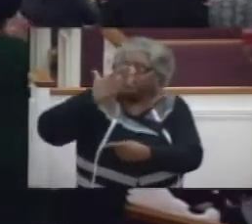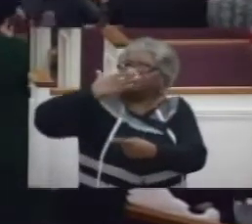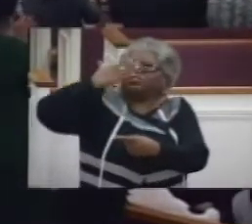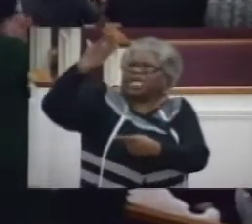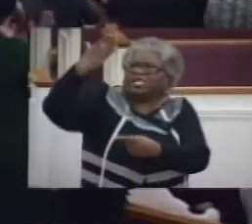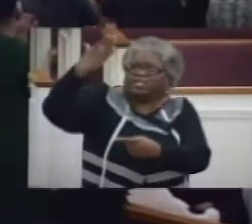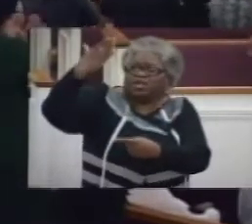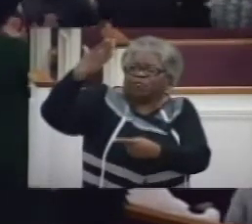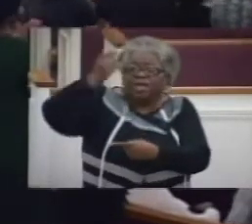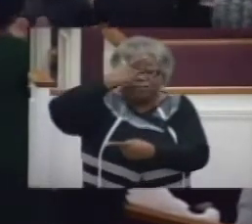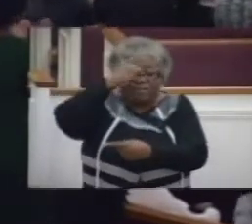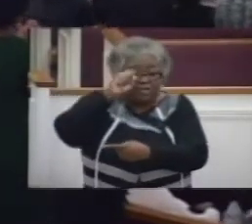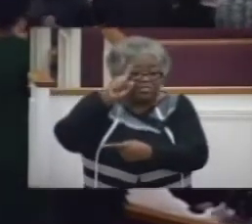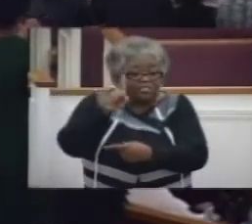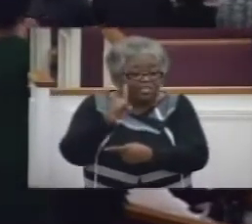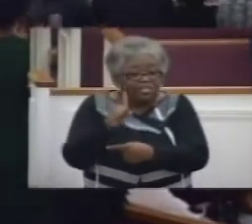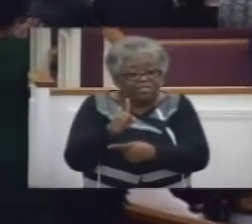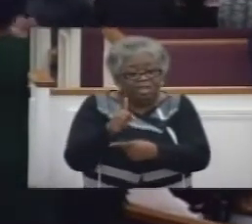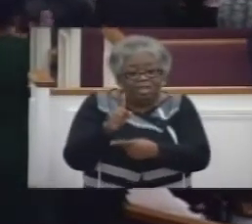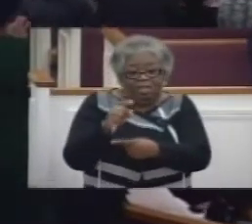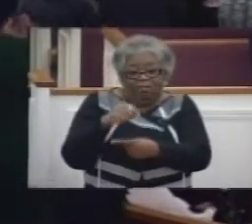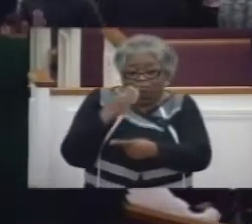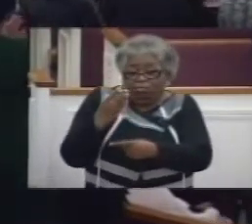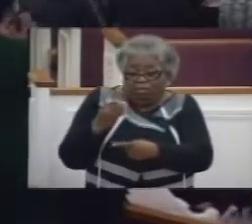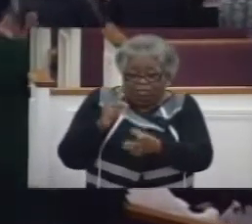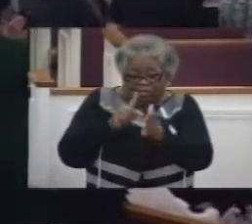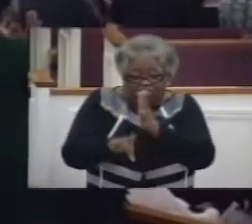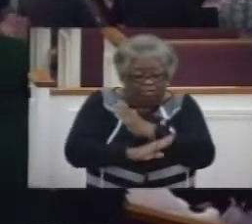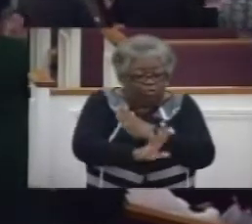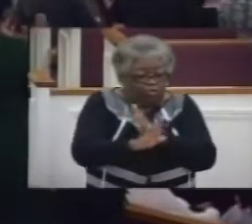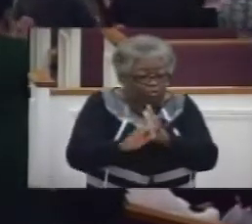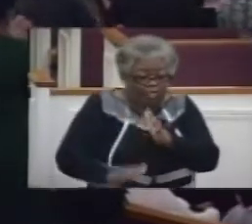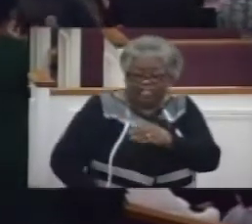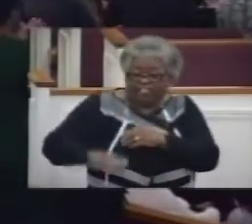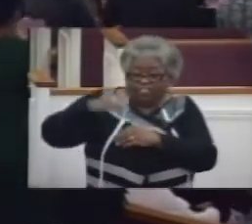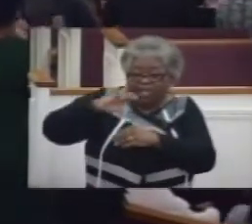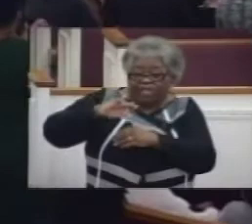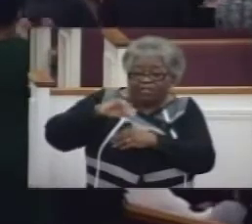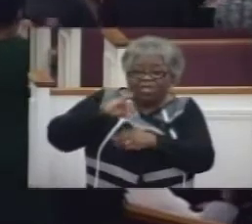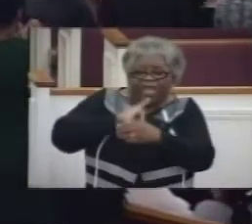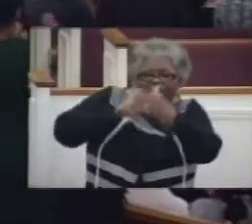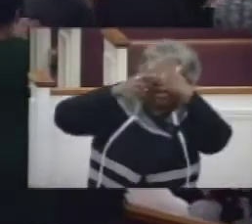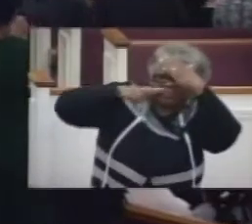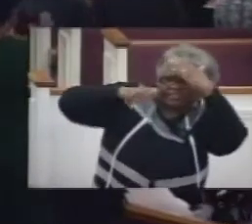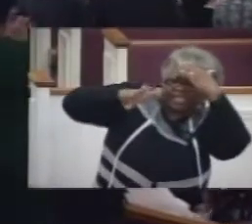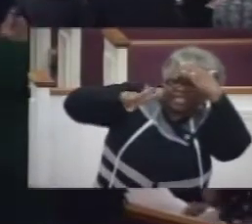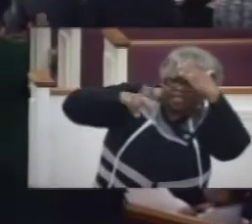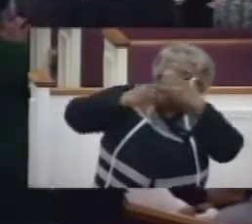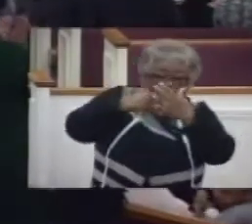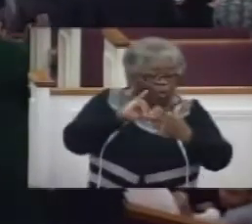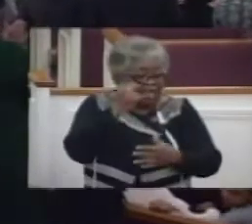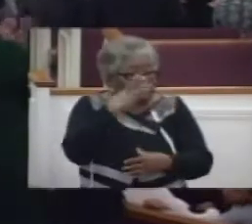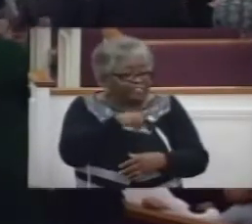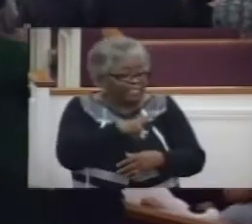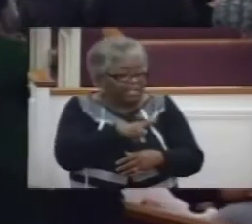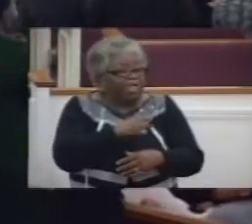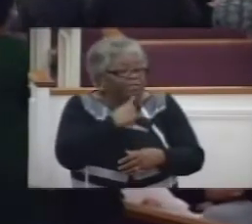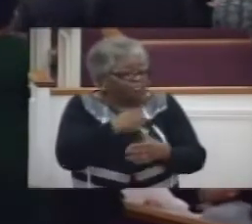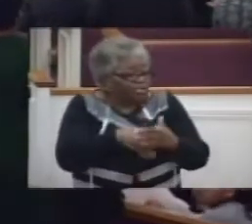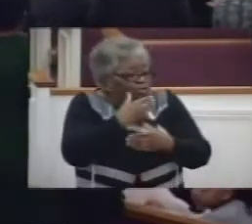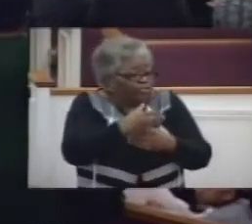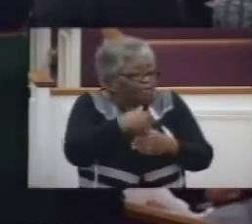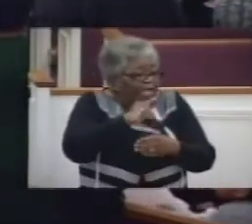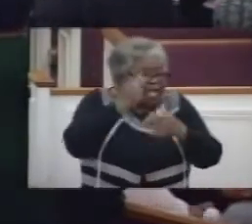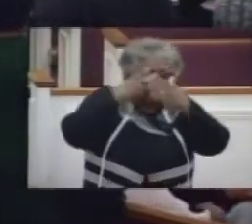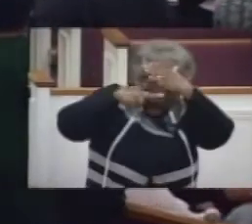him, because he's going to kill your giant. I see it before I see it. Tell your neighbor, say,